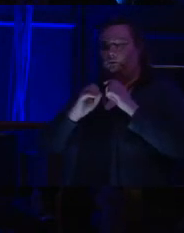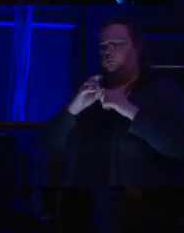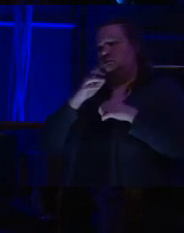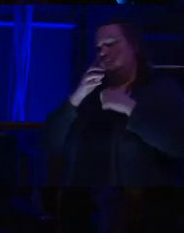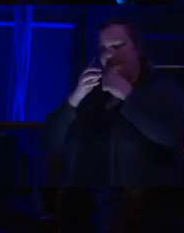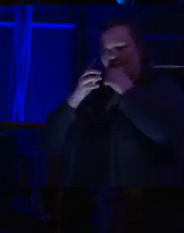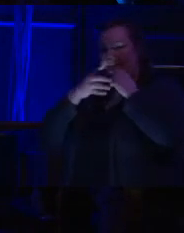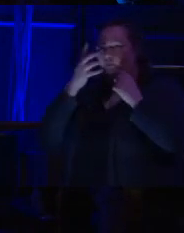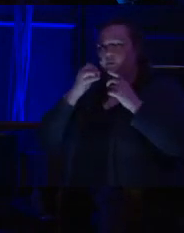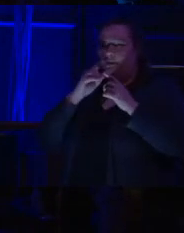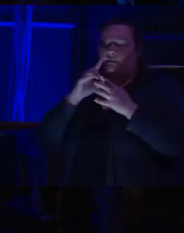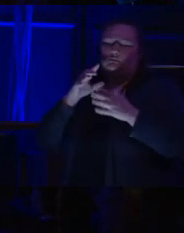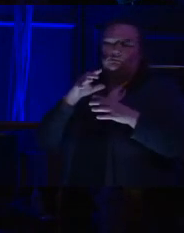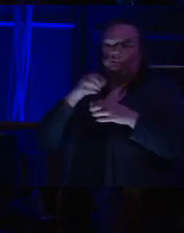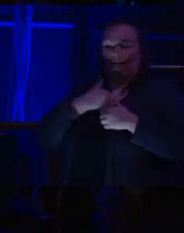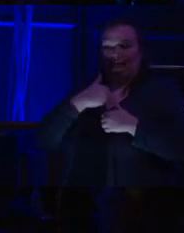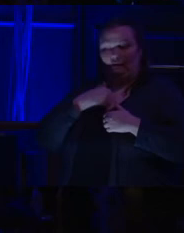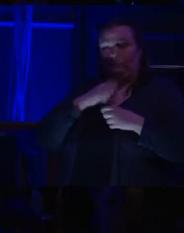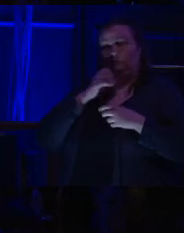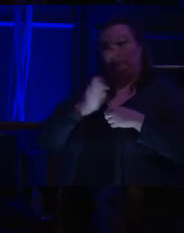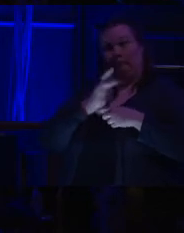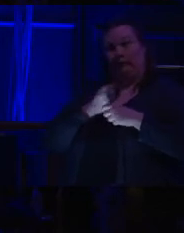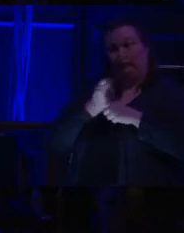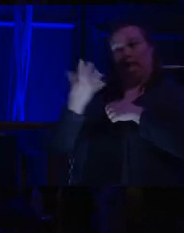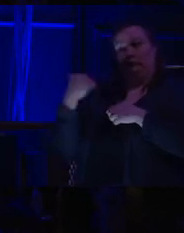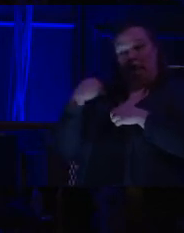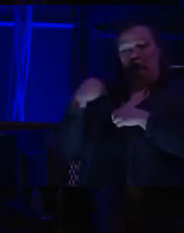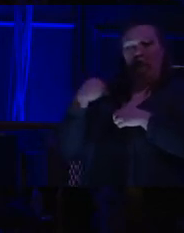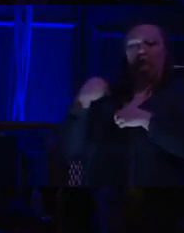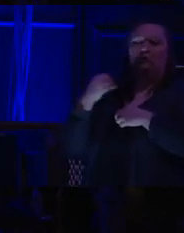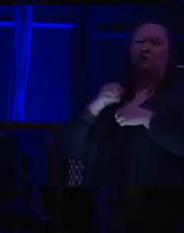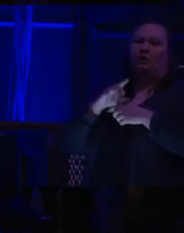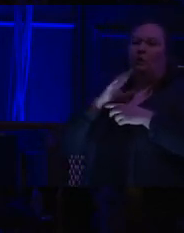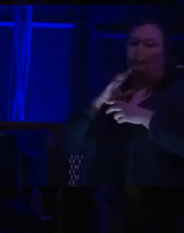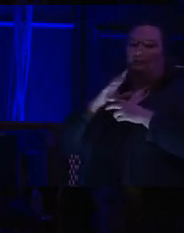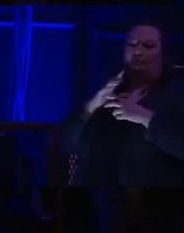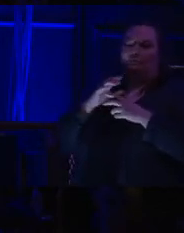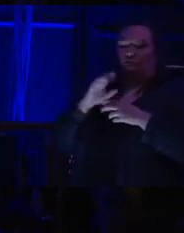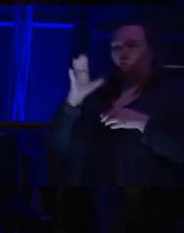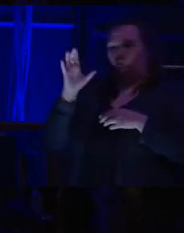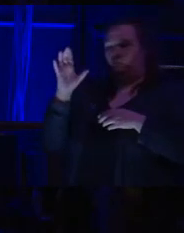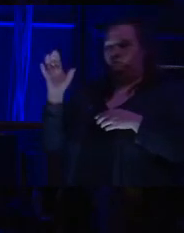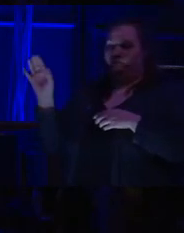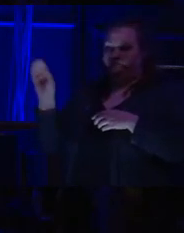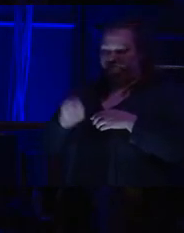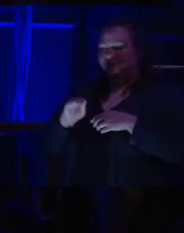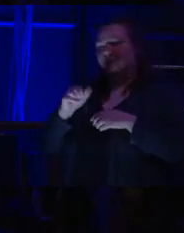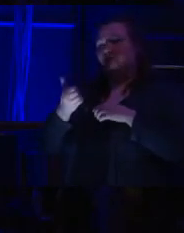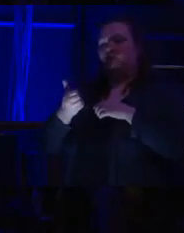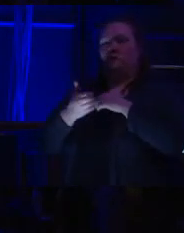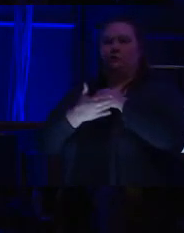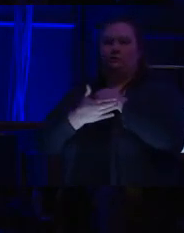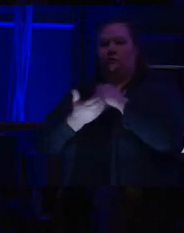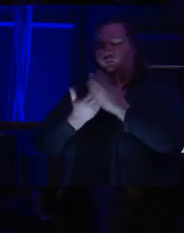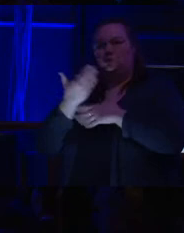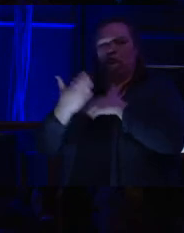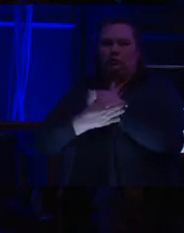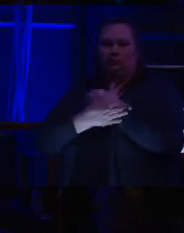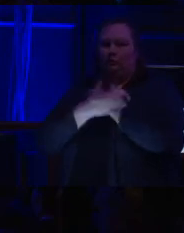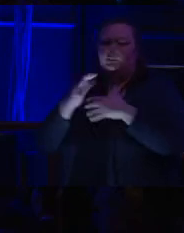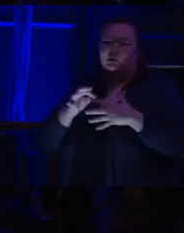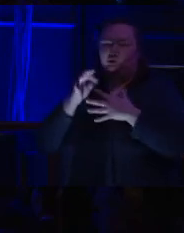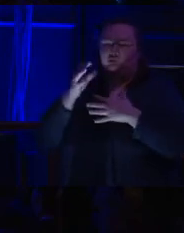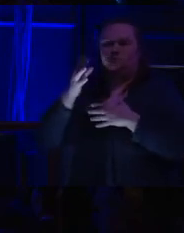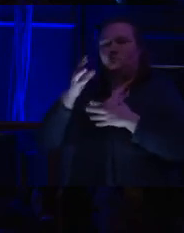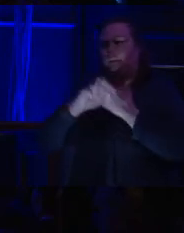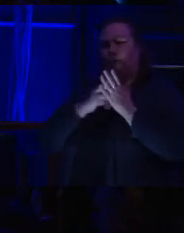home several years ago, to pursue education in new country, these efforts are especially meaningful for me as